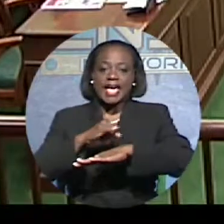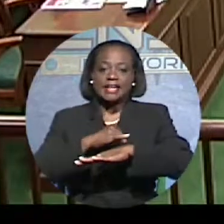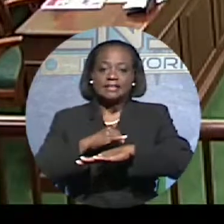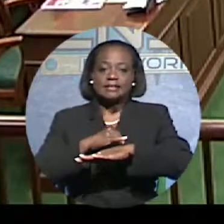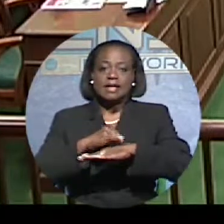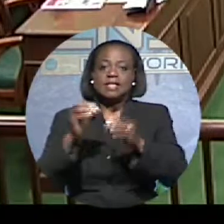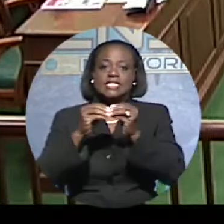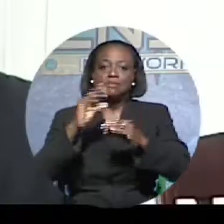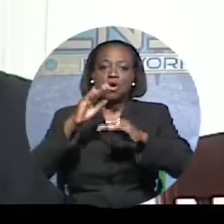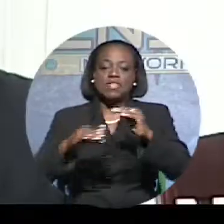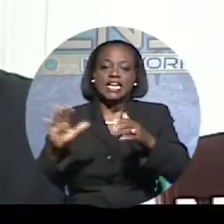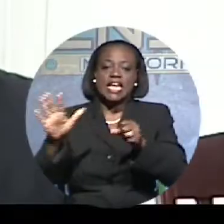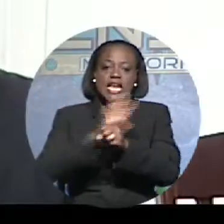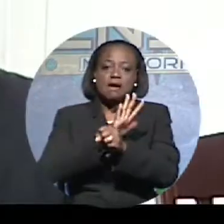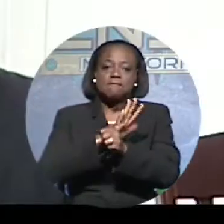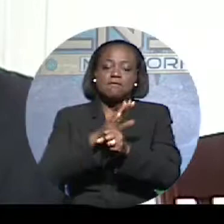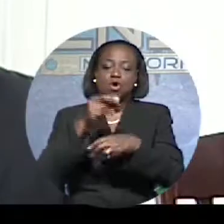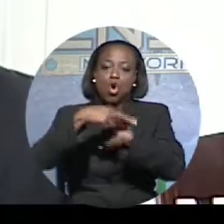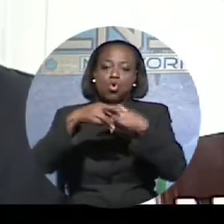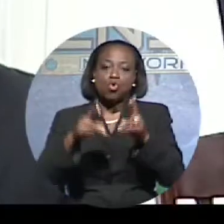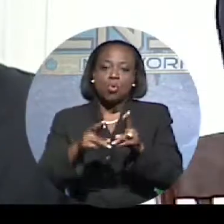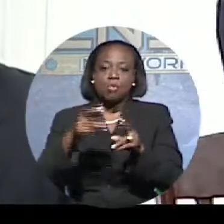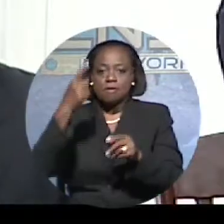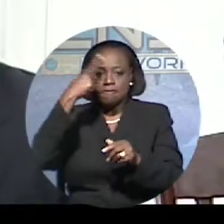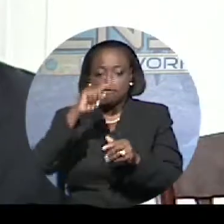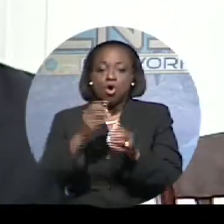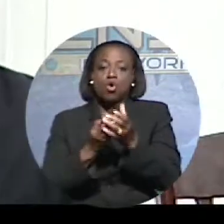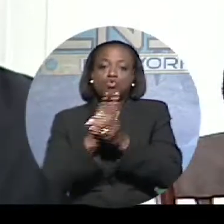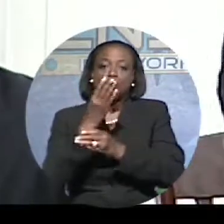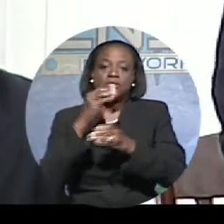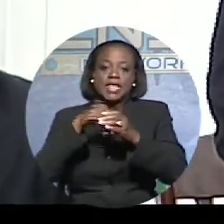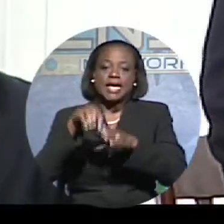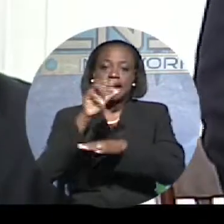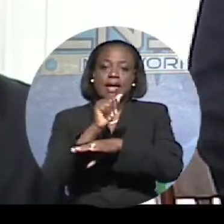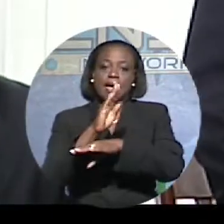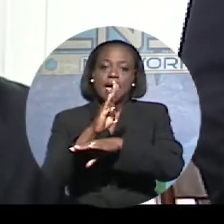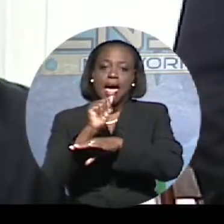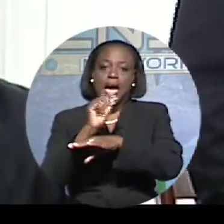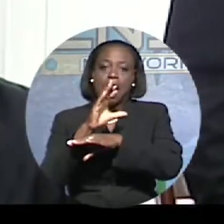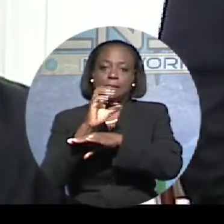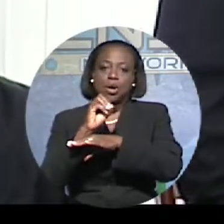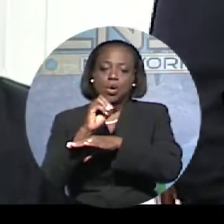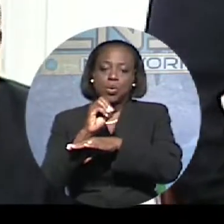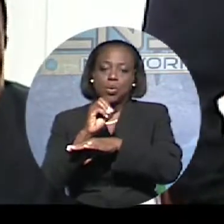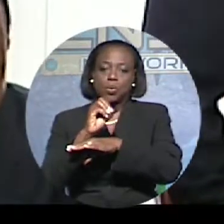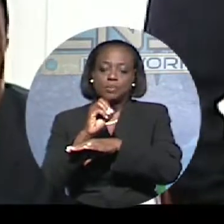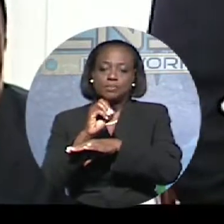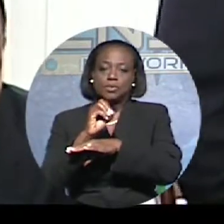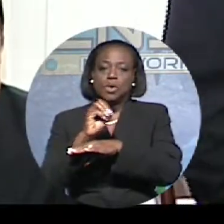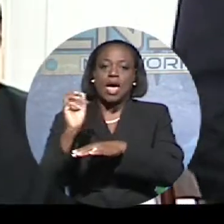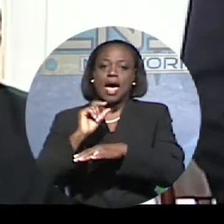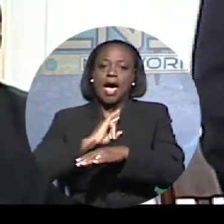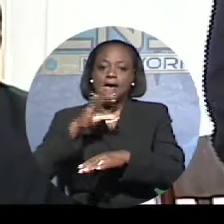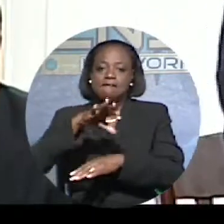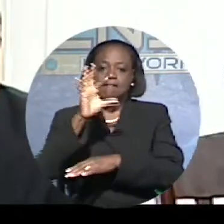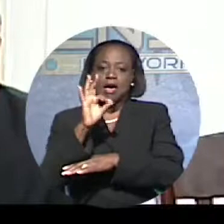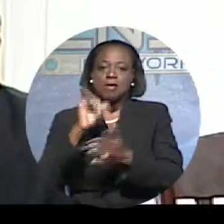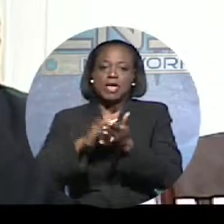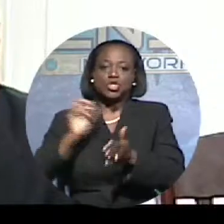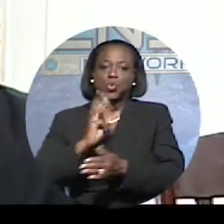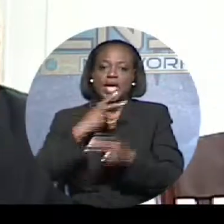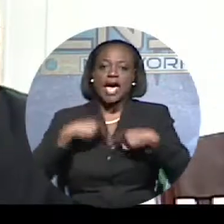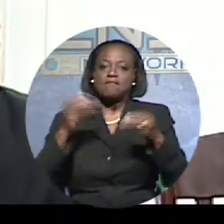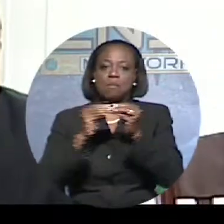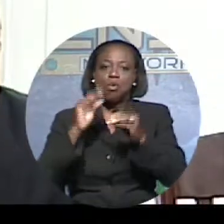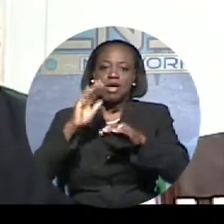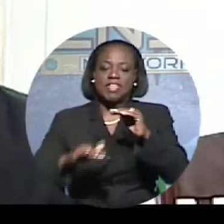for growth there. I recently did a tour with BAIC representatives on Abaco and discovered we have more than